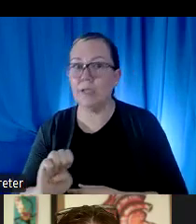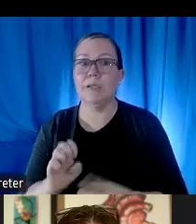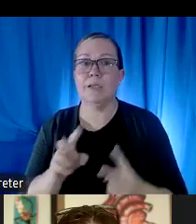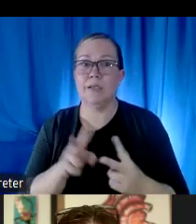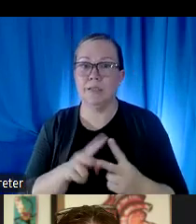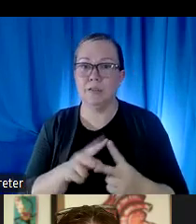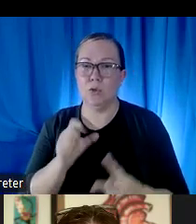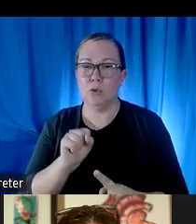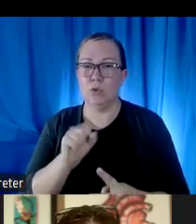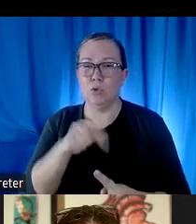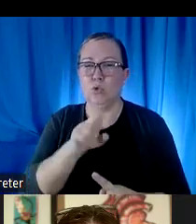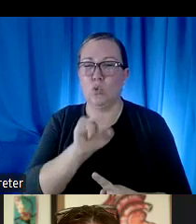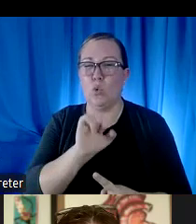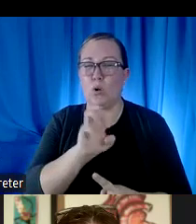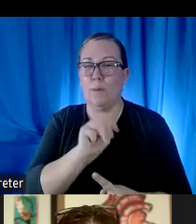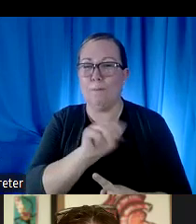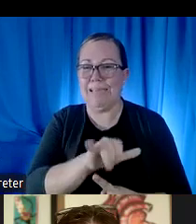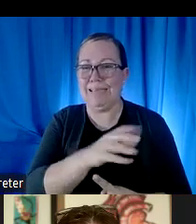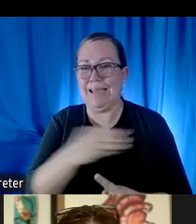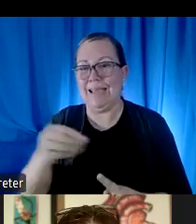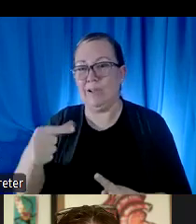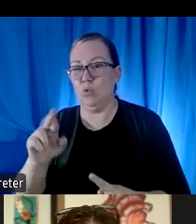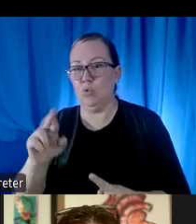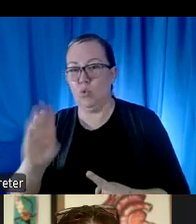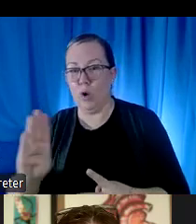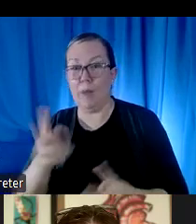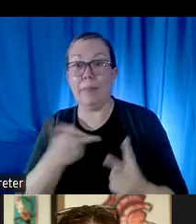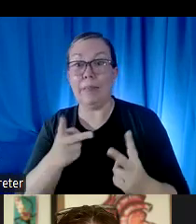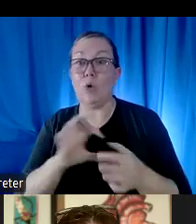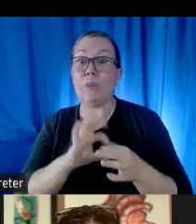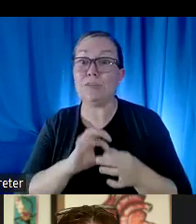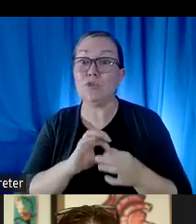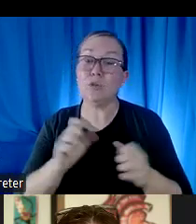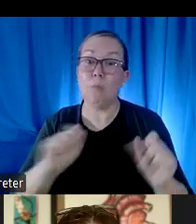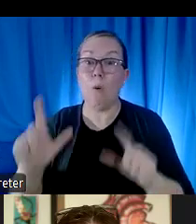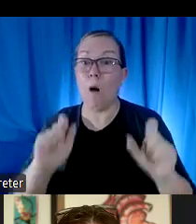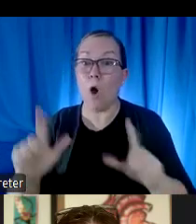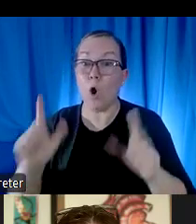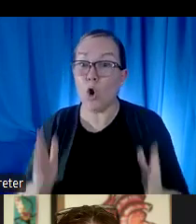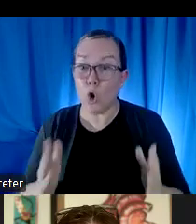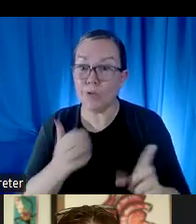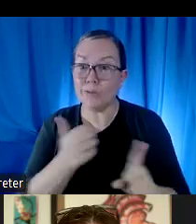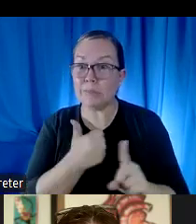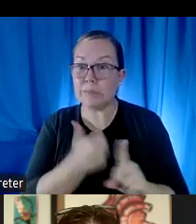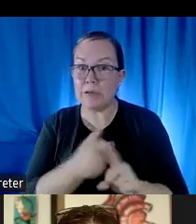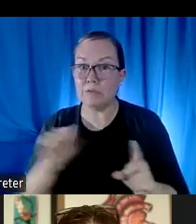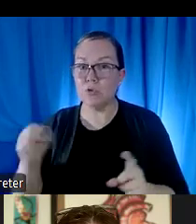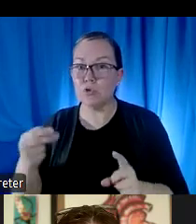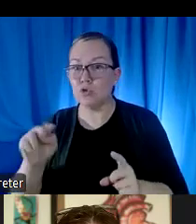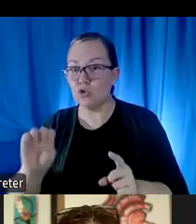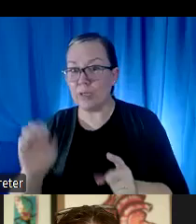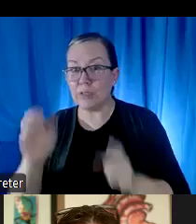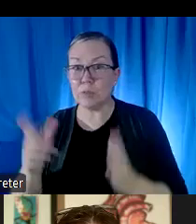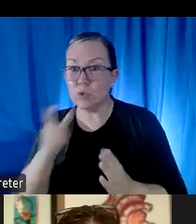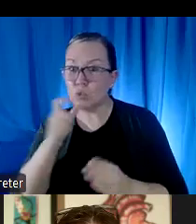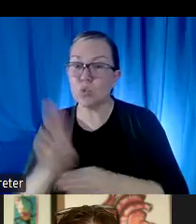Grubs on social media. They are relationship bloggers where Shane is a person who uses